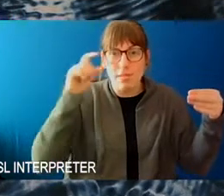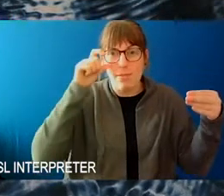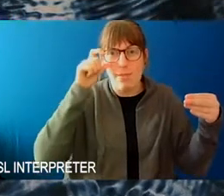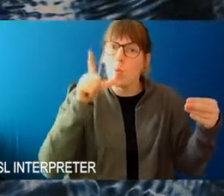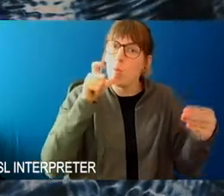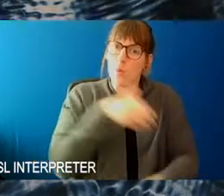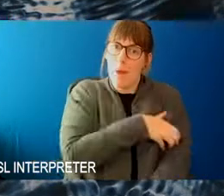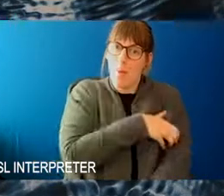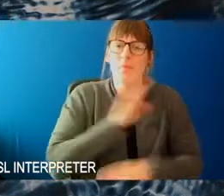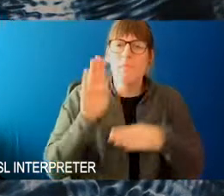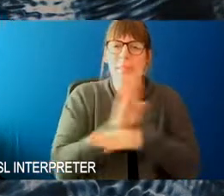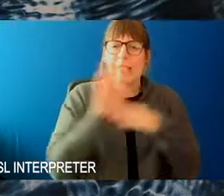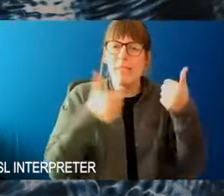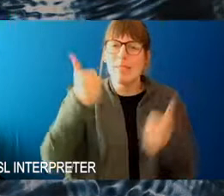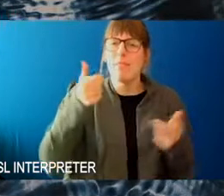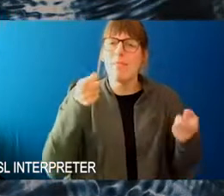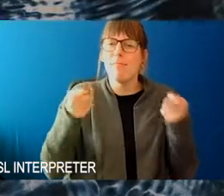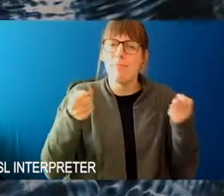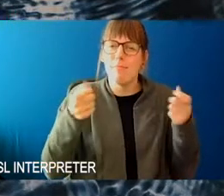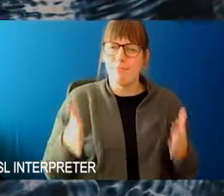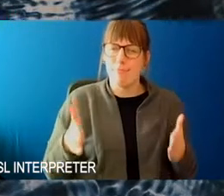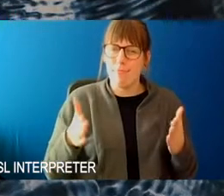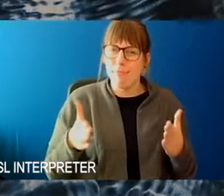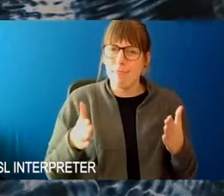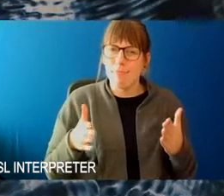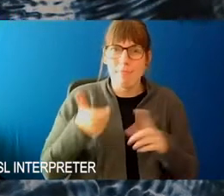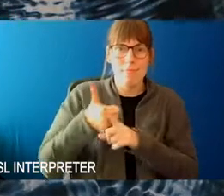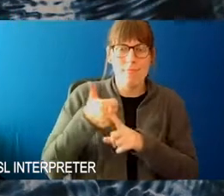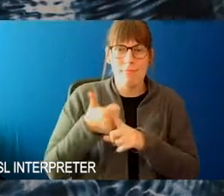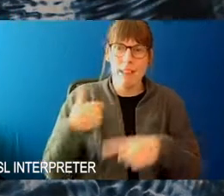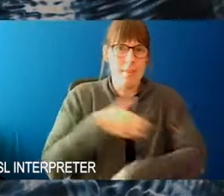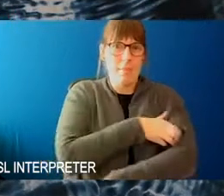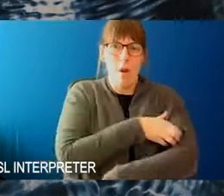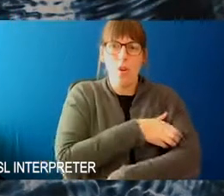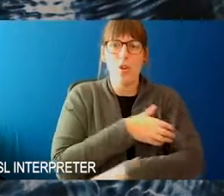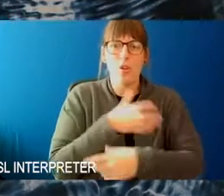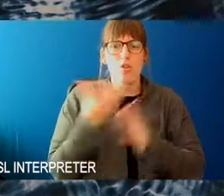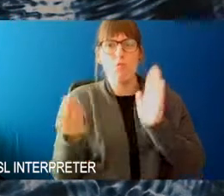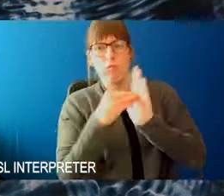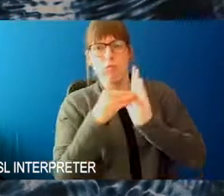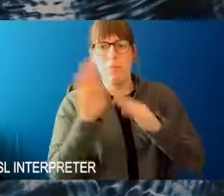at newspapers, it was in the power of the business leaders who had the ability to